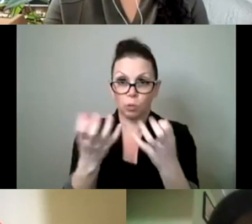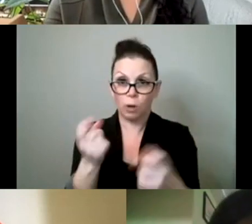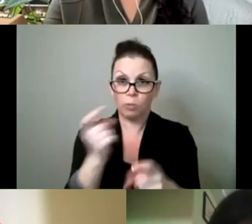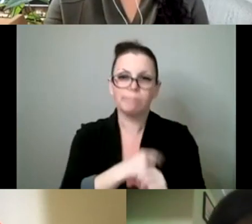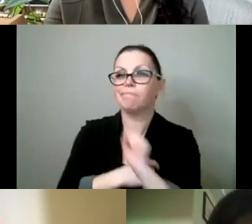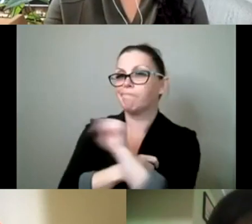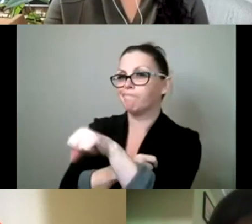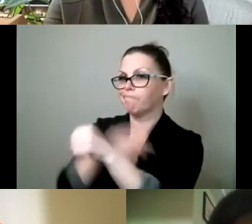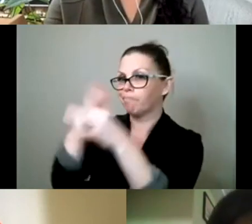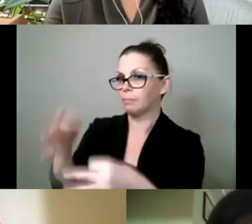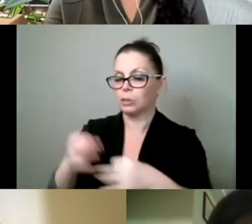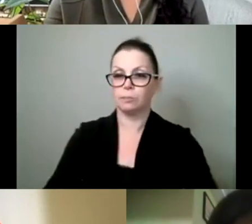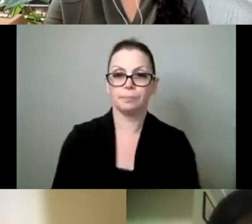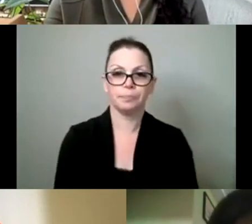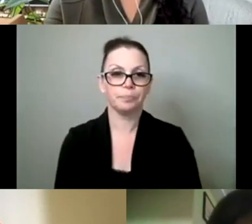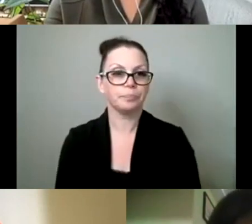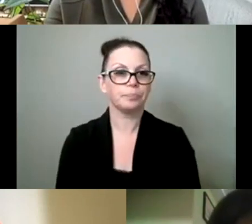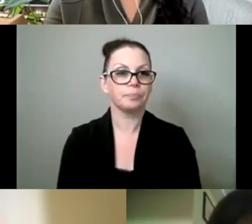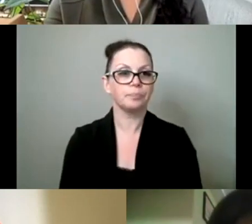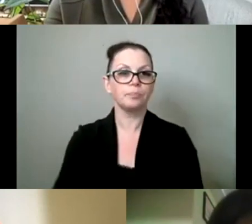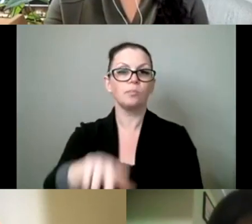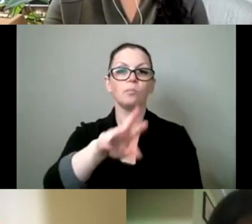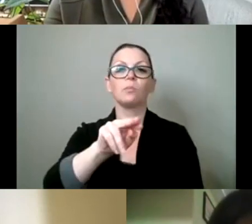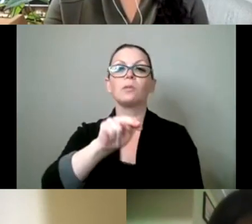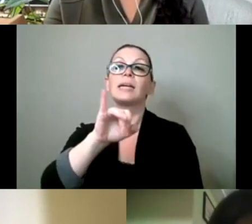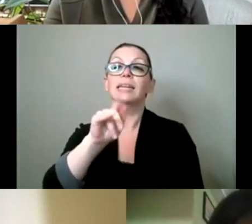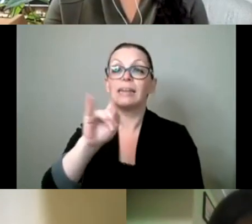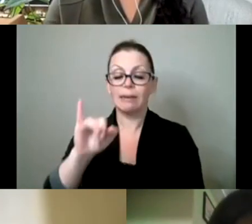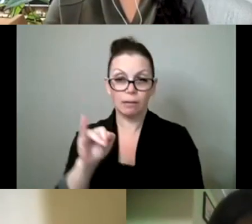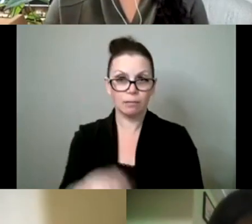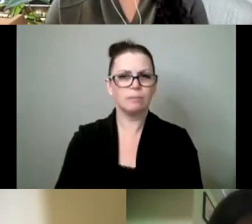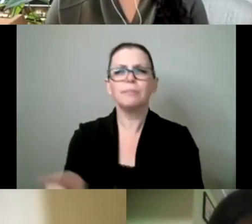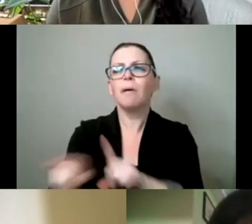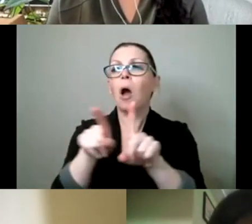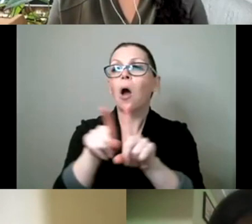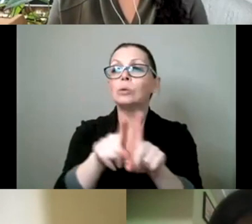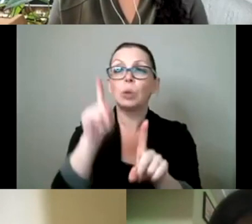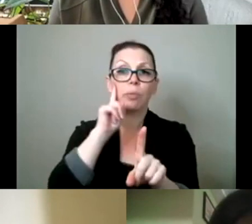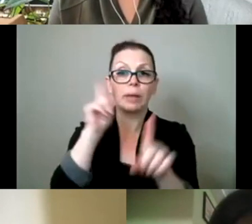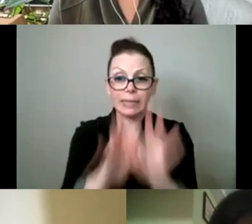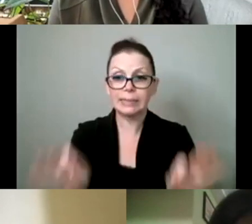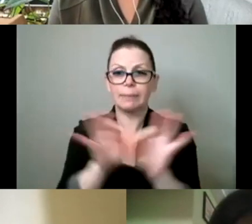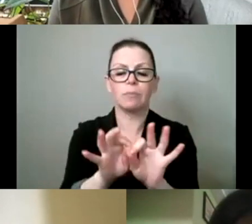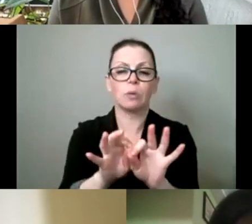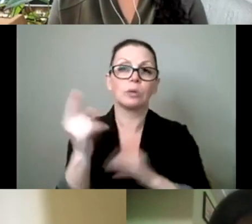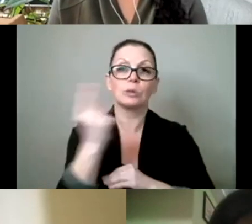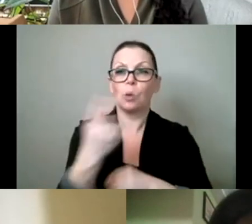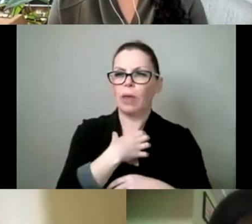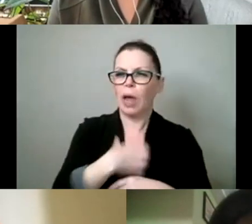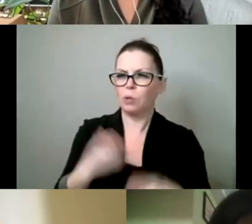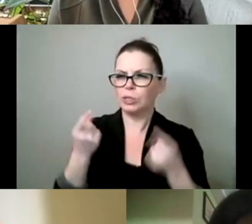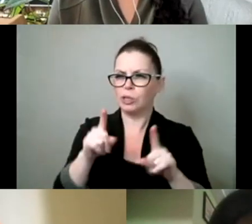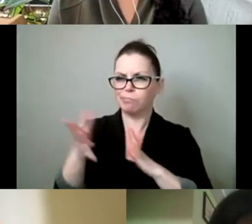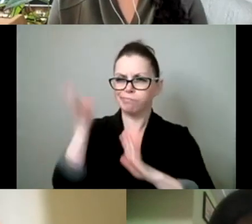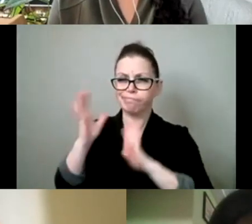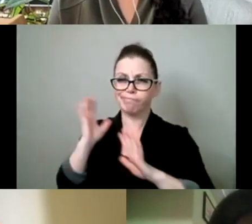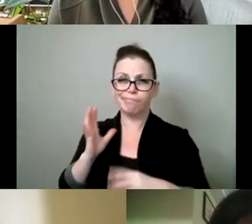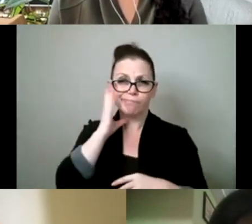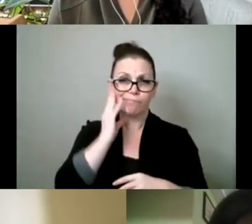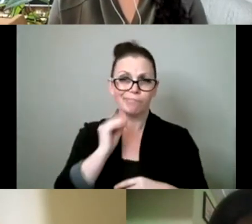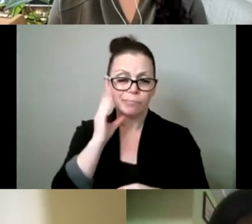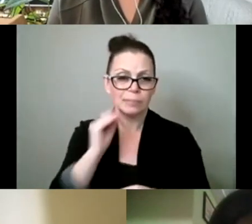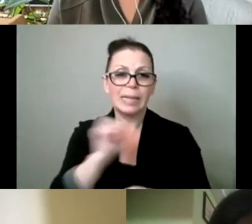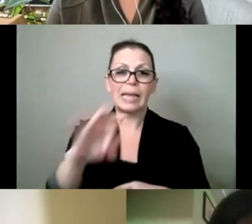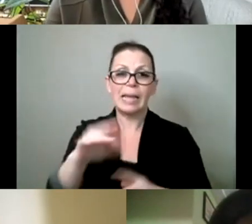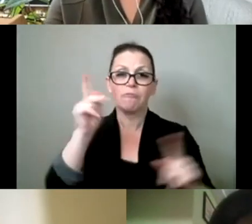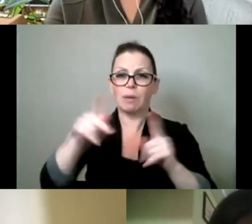Yeah. I also think it's important to, one of the things that I wish had happened for me is if there were